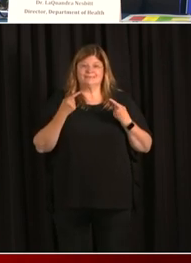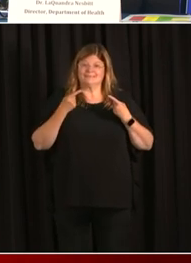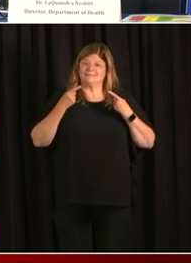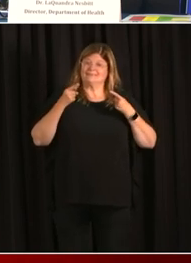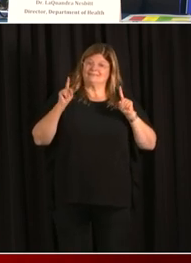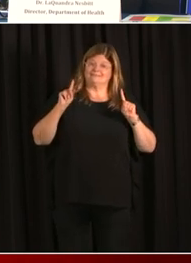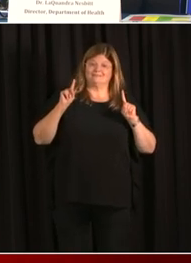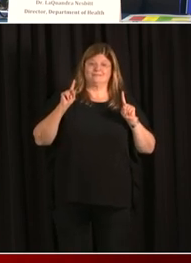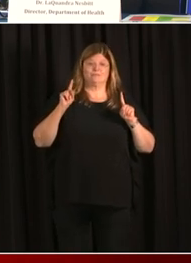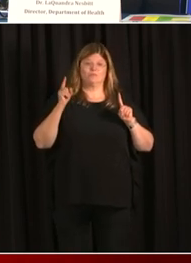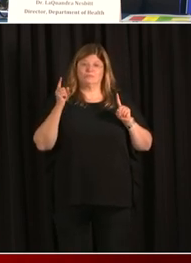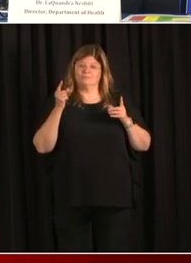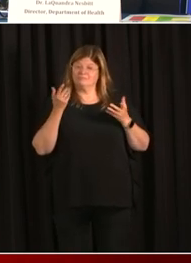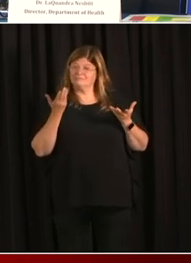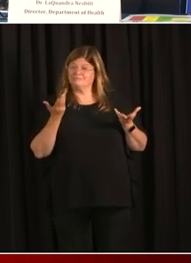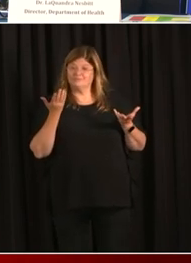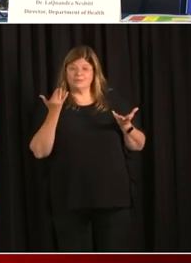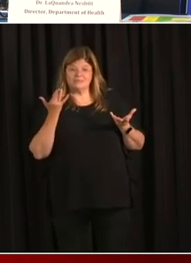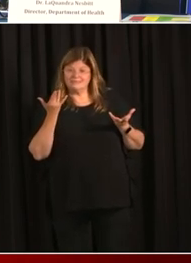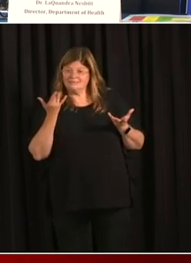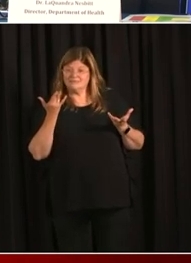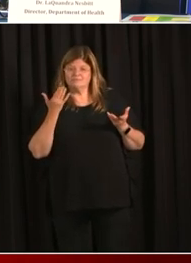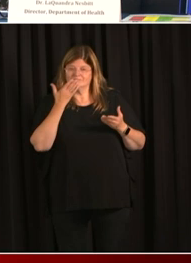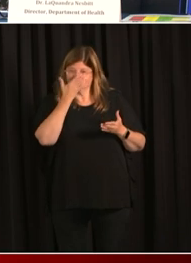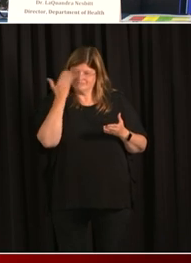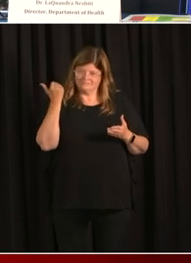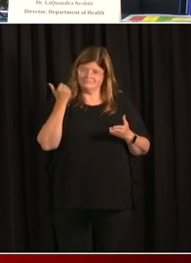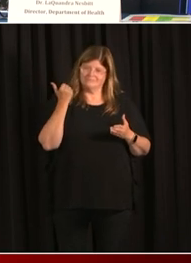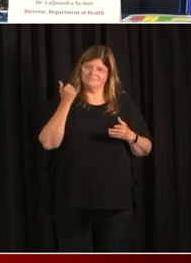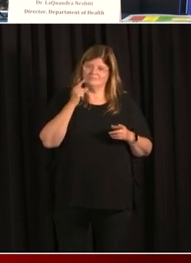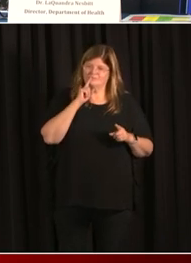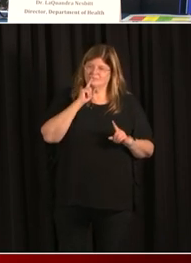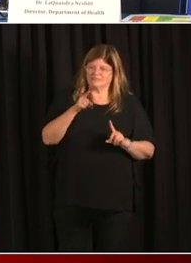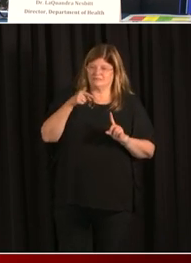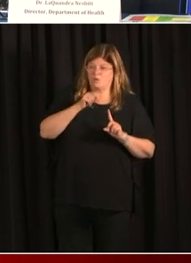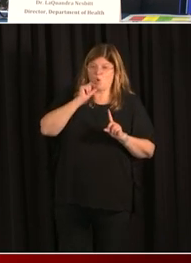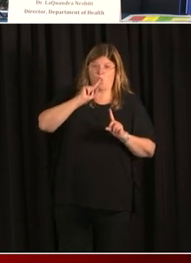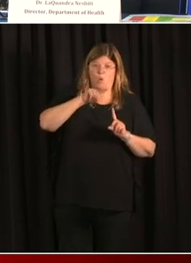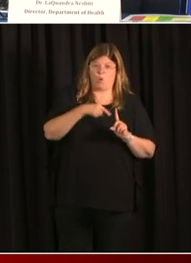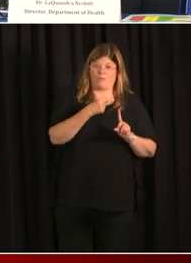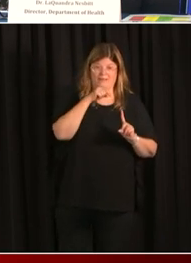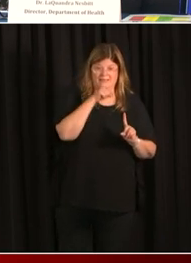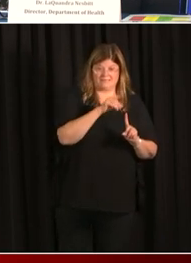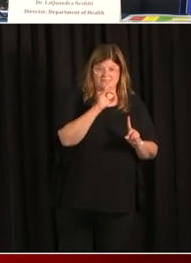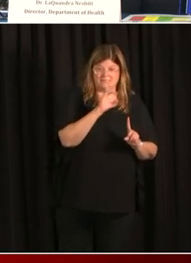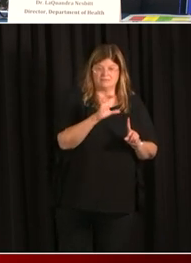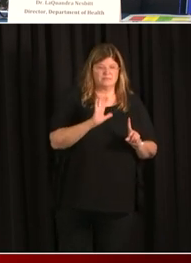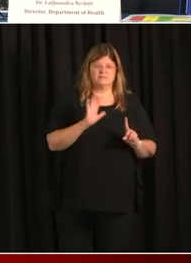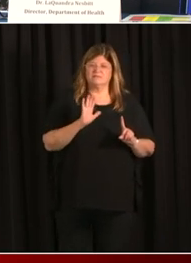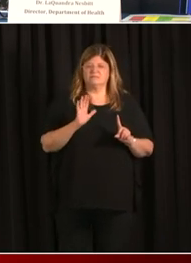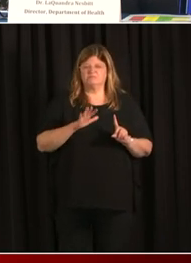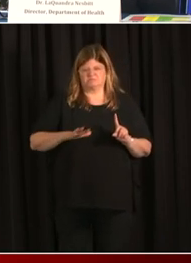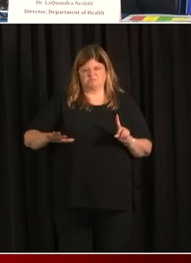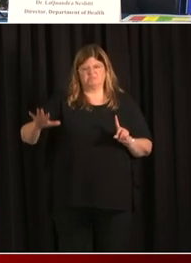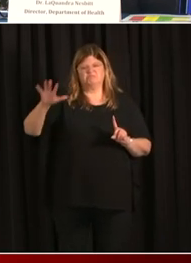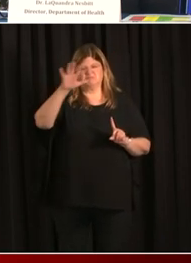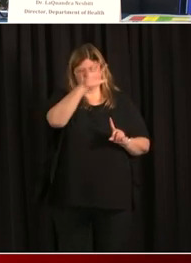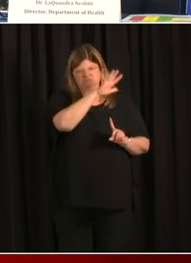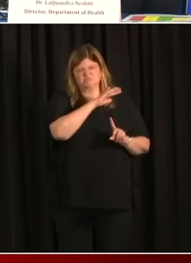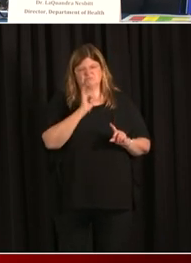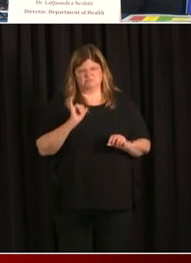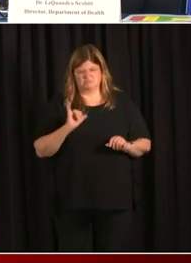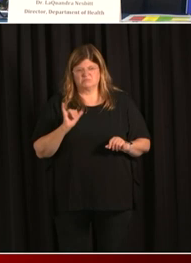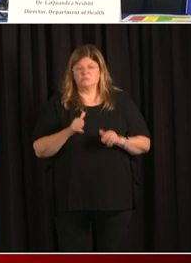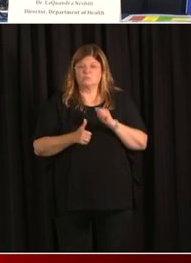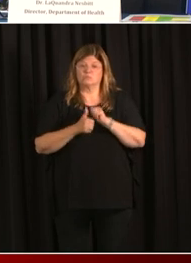disclosing a list of contacts, again, is not a district phenomenon only. What most well-cited one